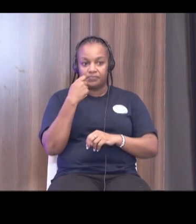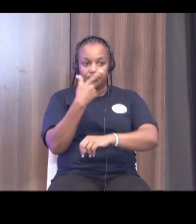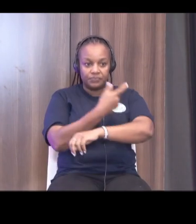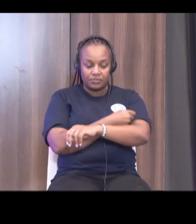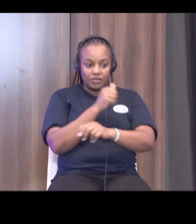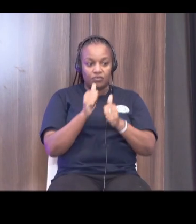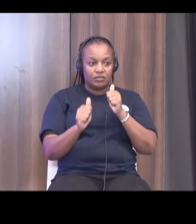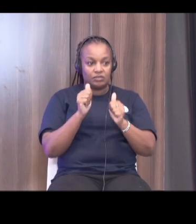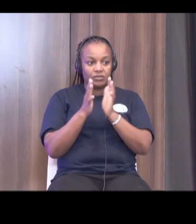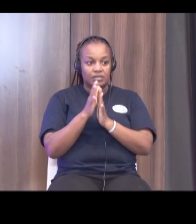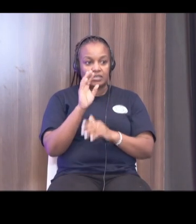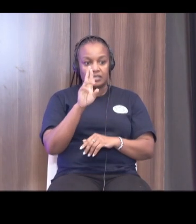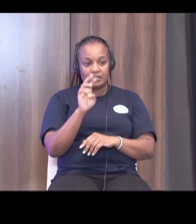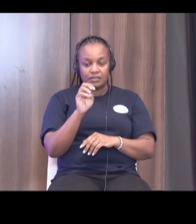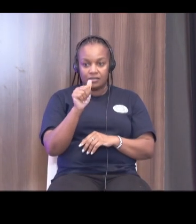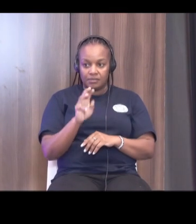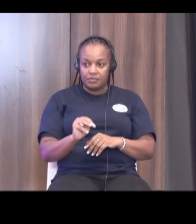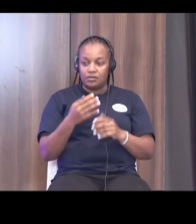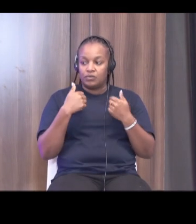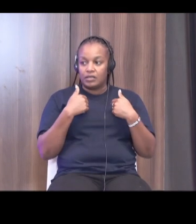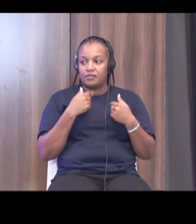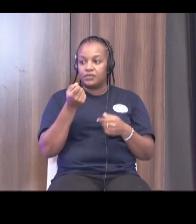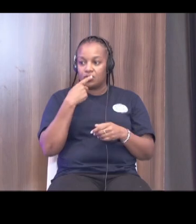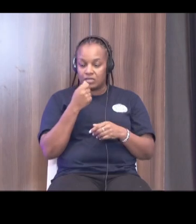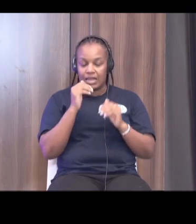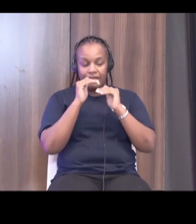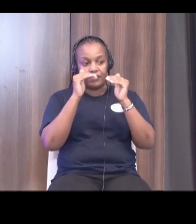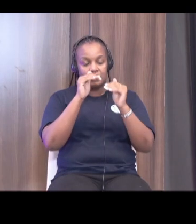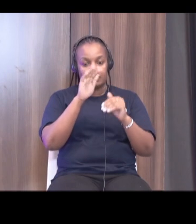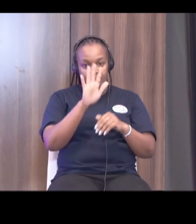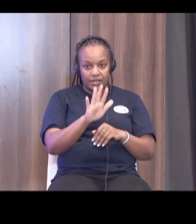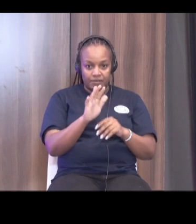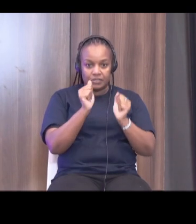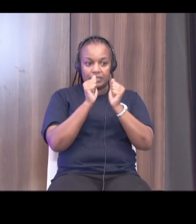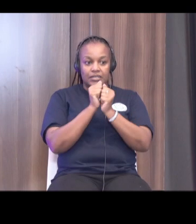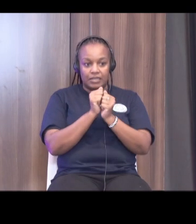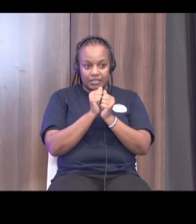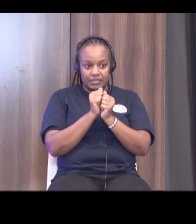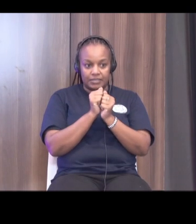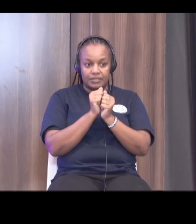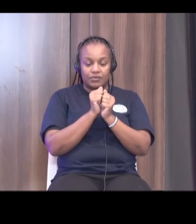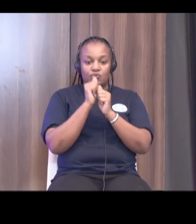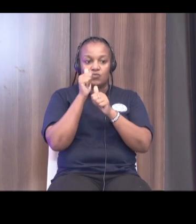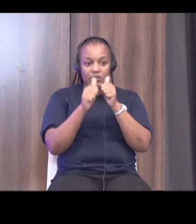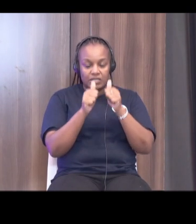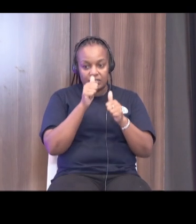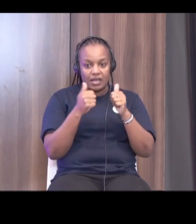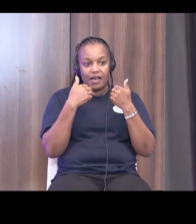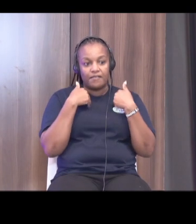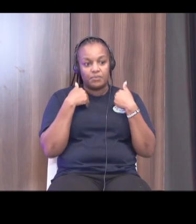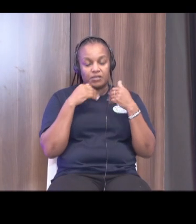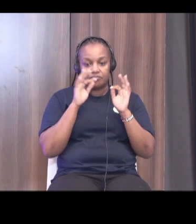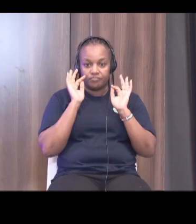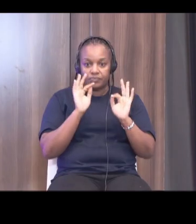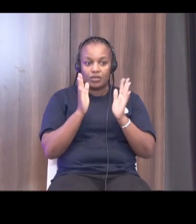CRIM, and we studied different dose levels, 5, 10, and 20 micrograms per serotype,